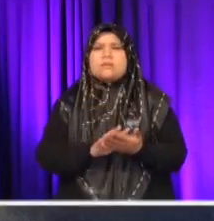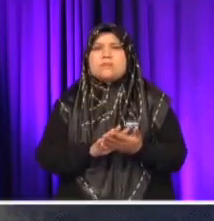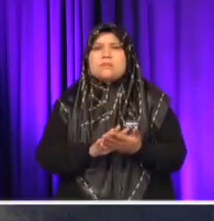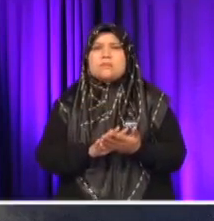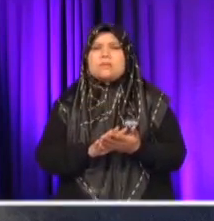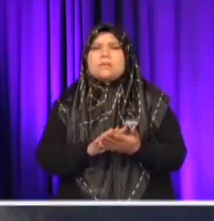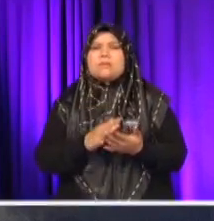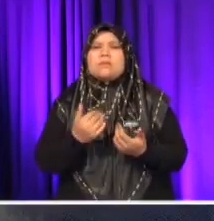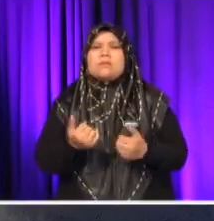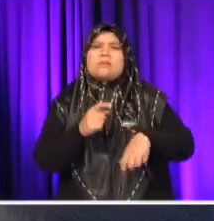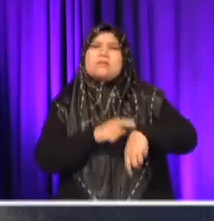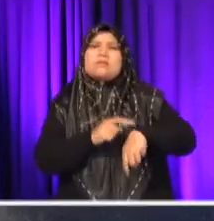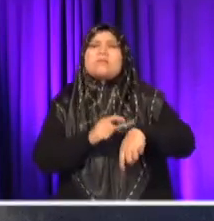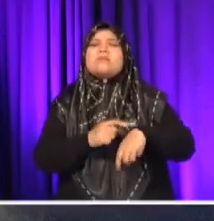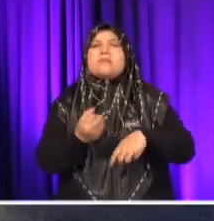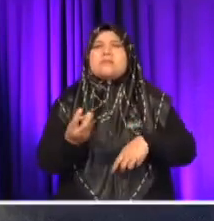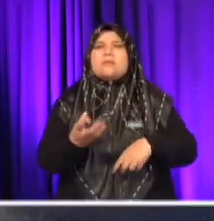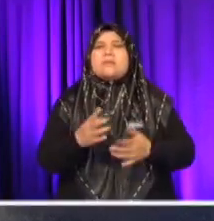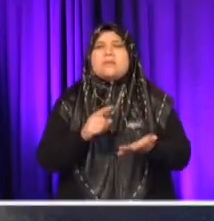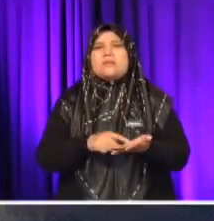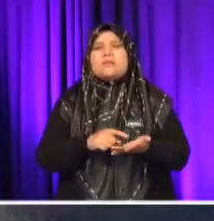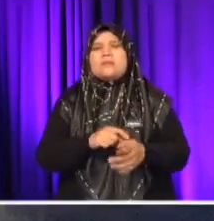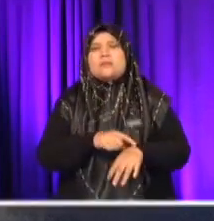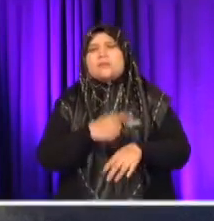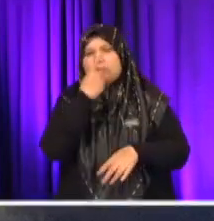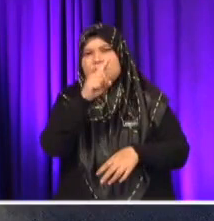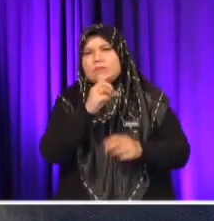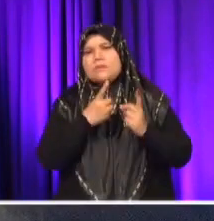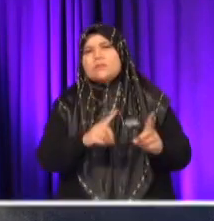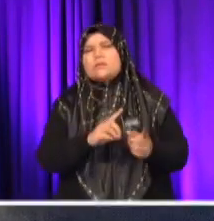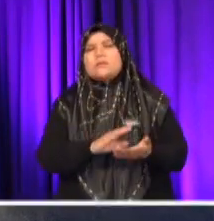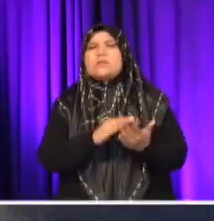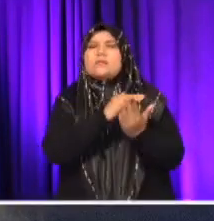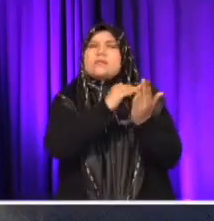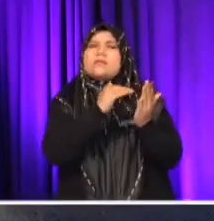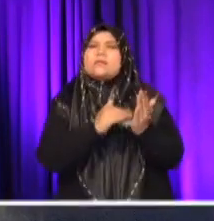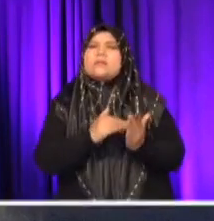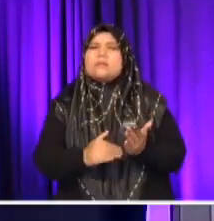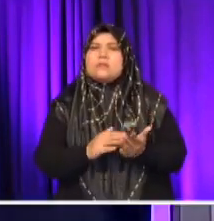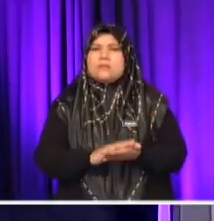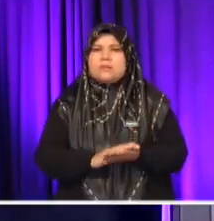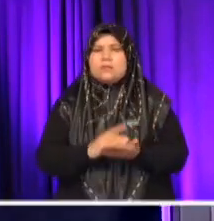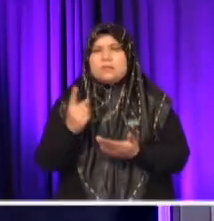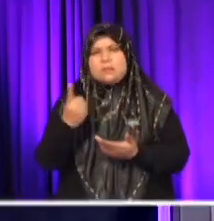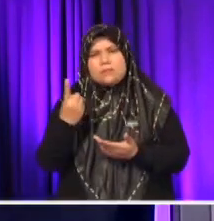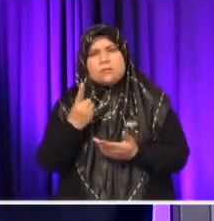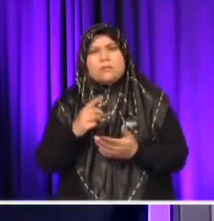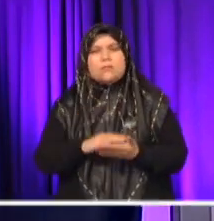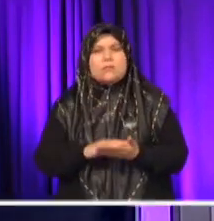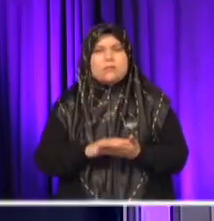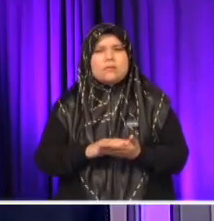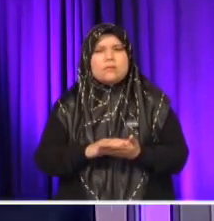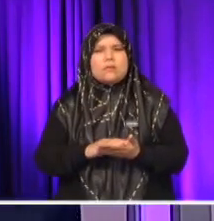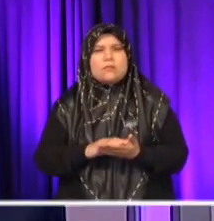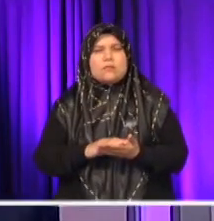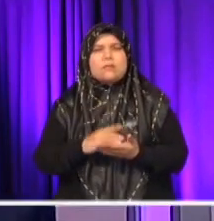a time recommendation that you would encourage pupils to spend on? Or okay, naturally, probably candidates would like to spend more